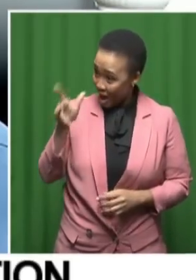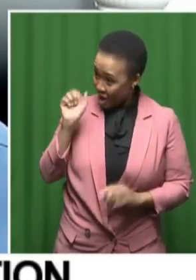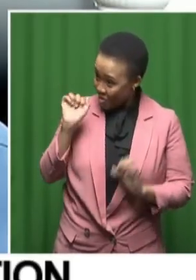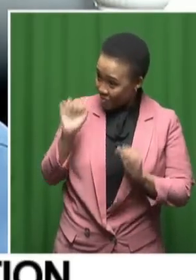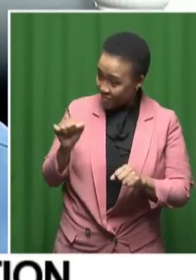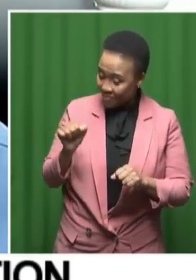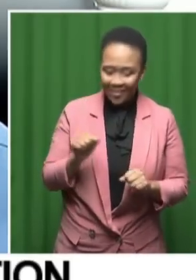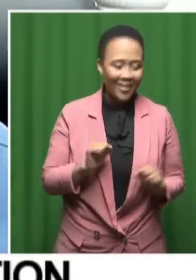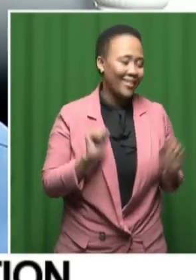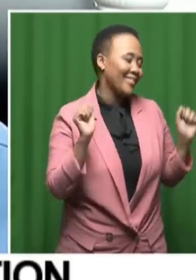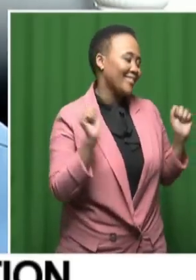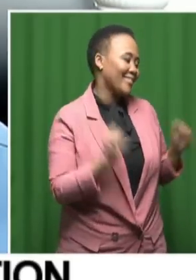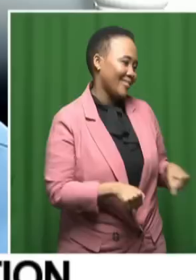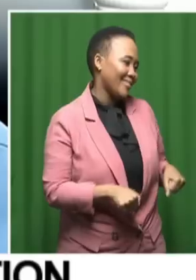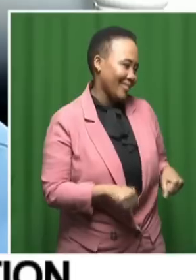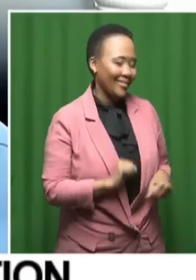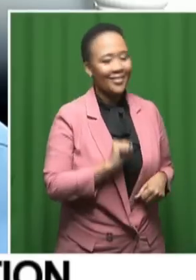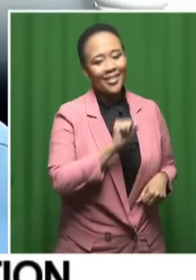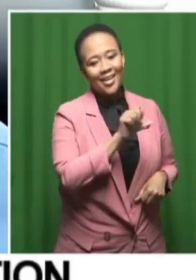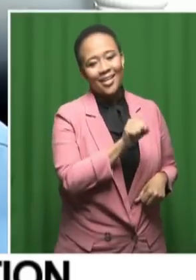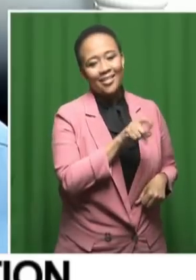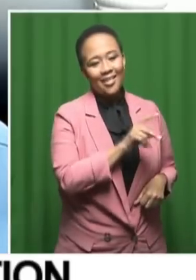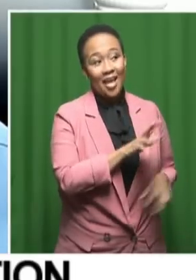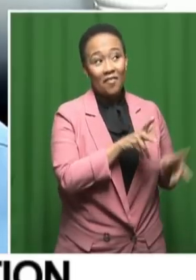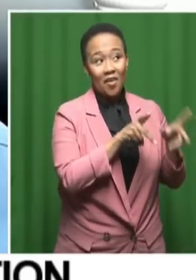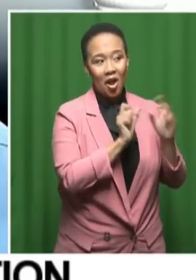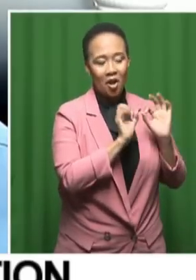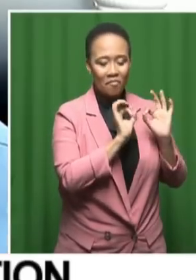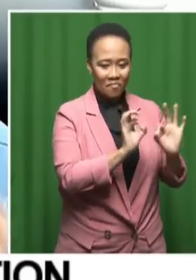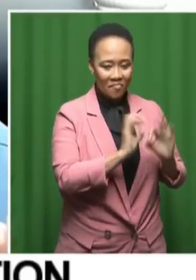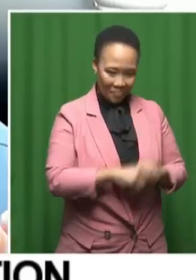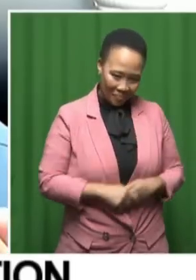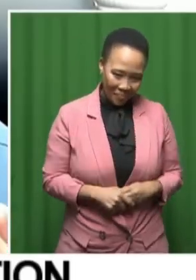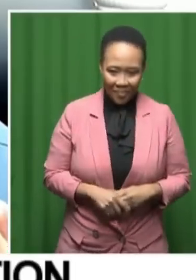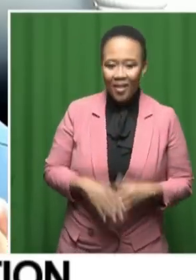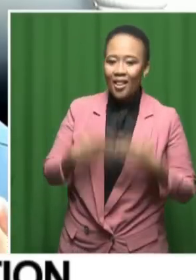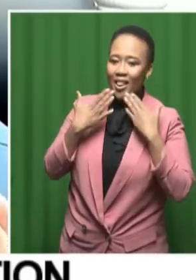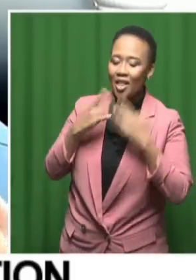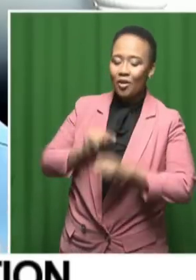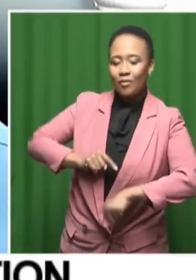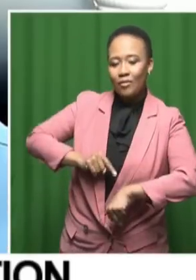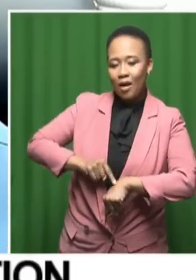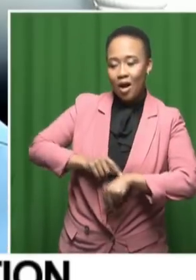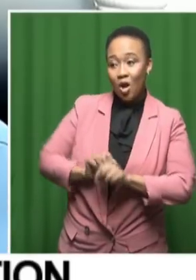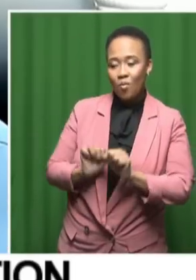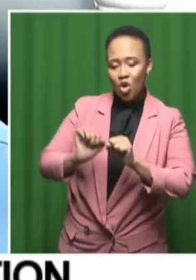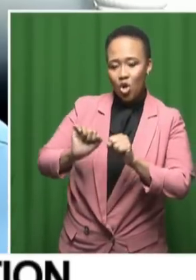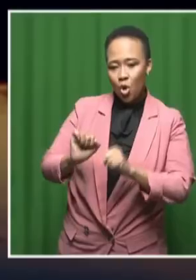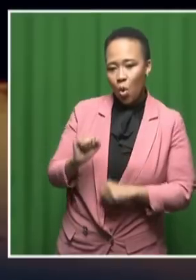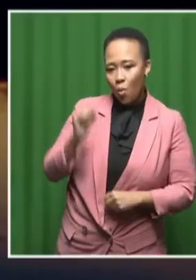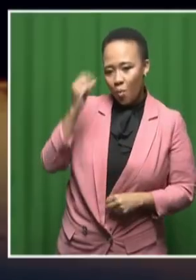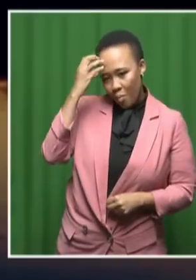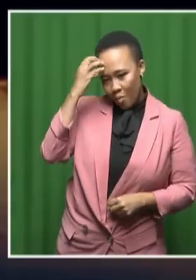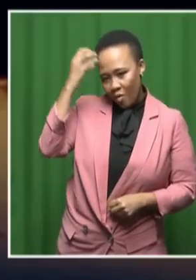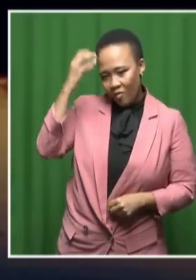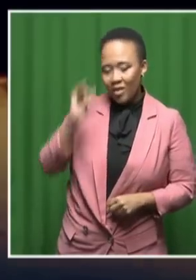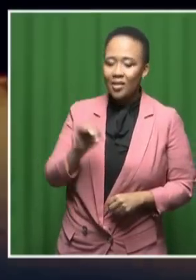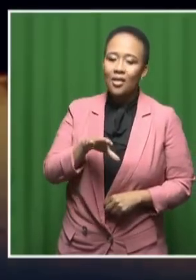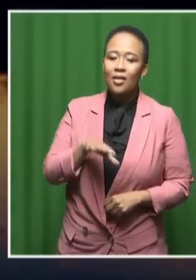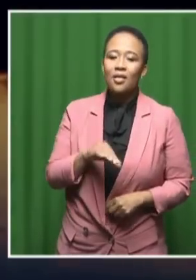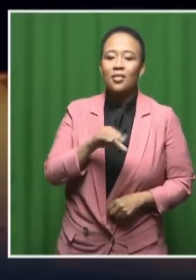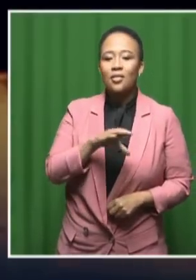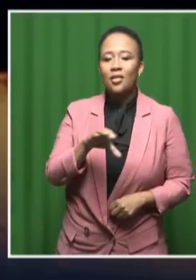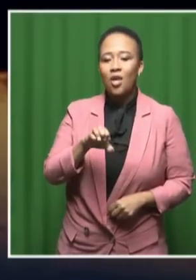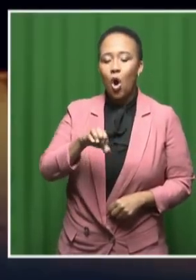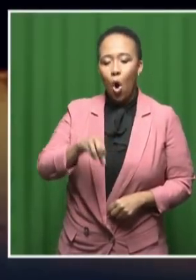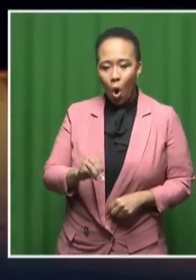right. You're a good teacher. Prof, thank you so much for your time as always. That's the CEO of Higher Health SA